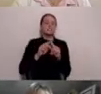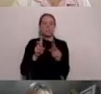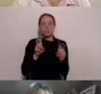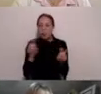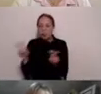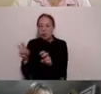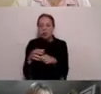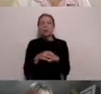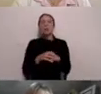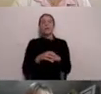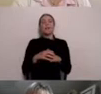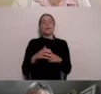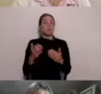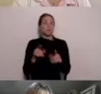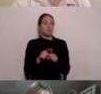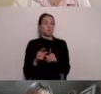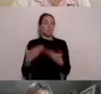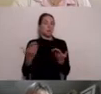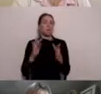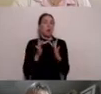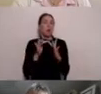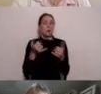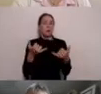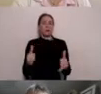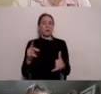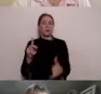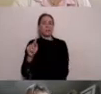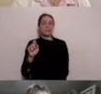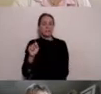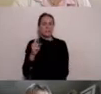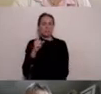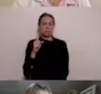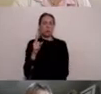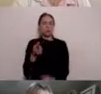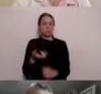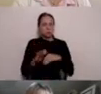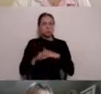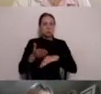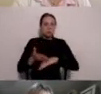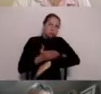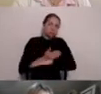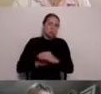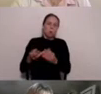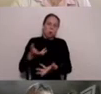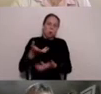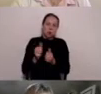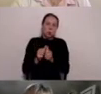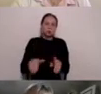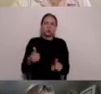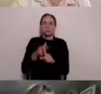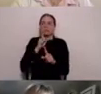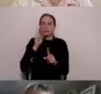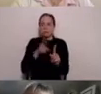offered online playdates, really to increase that interaction between children who are deaf and hard of hearing. And the playdates, they